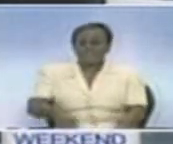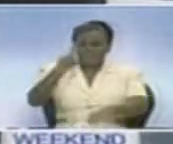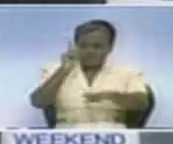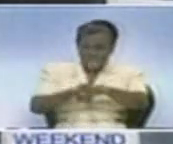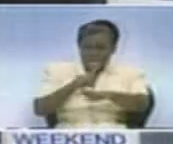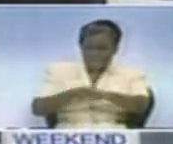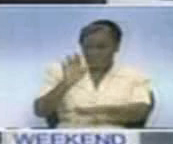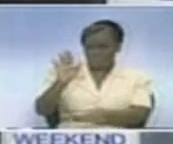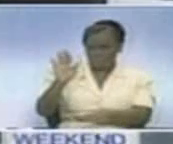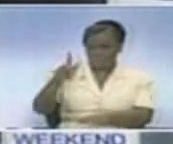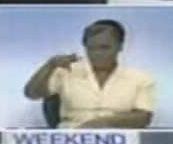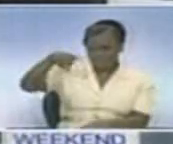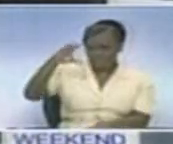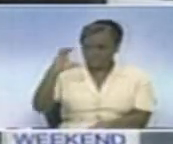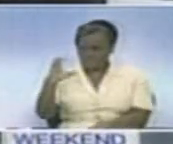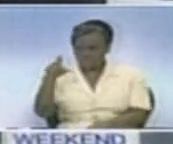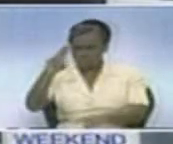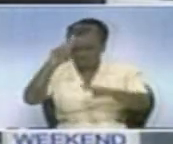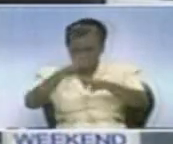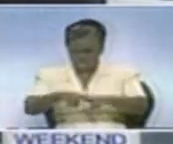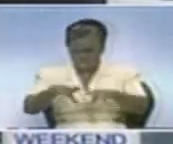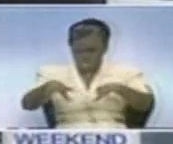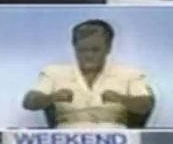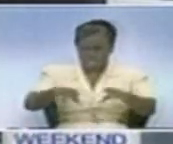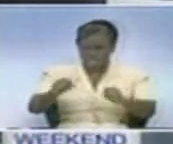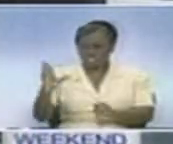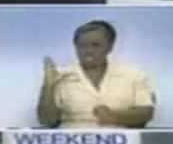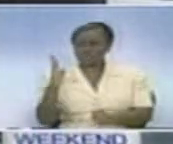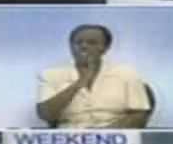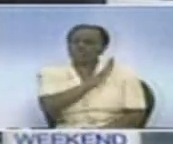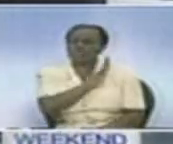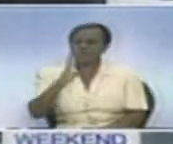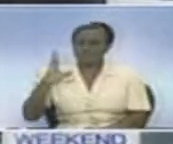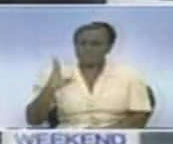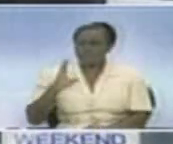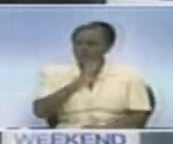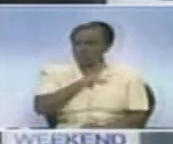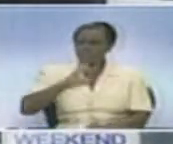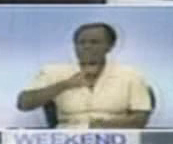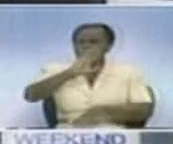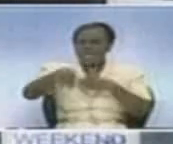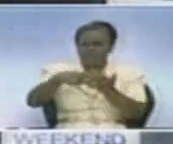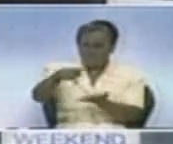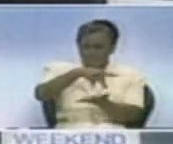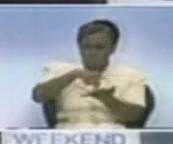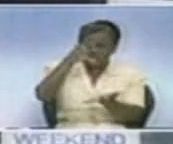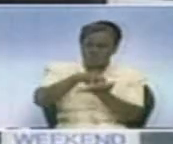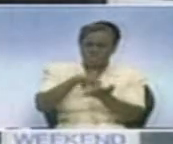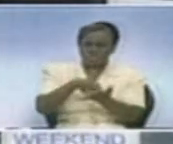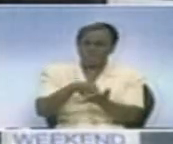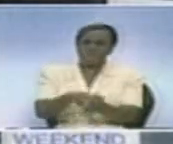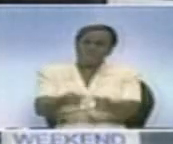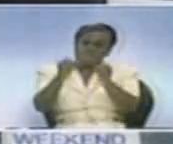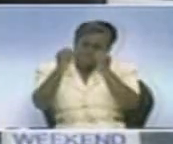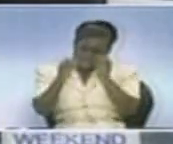you were PC, you would sit down and chair security committee, you know, in every province, and that was the case. If that